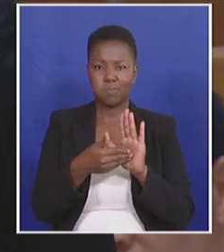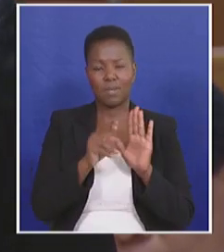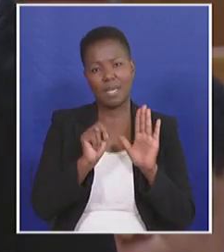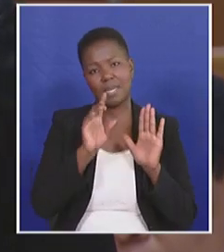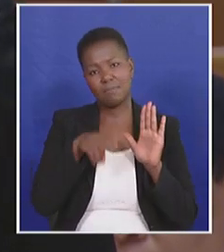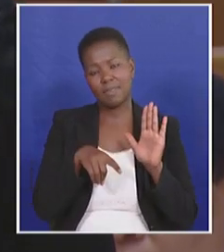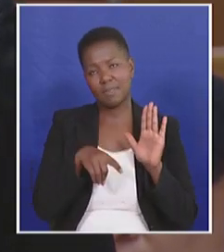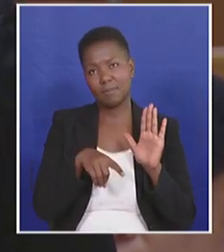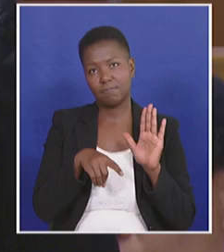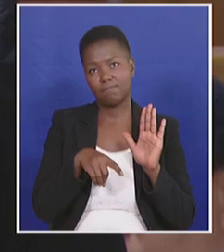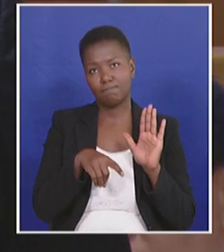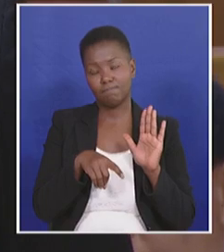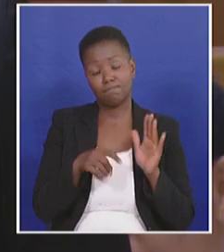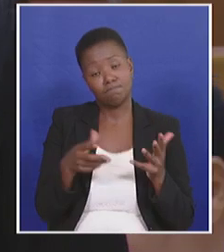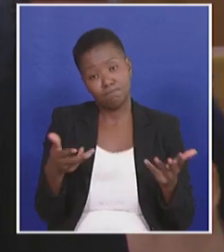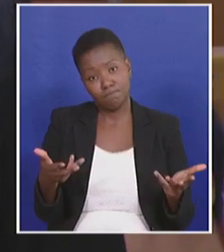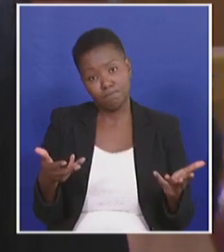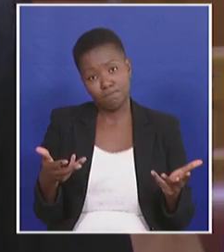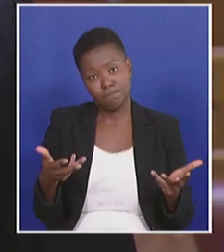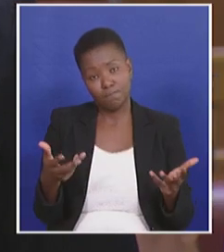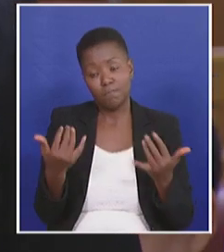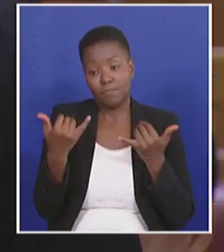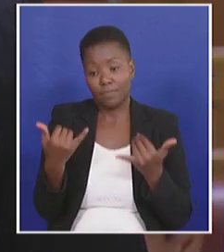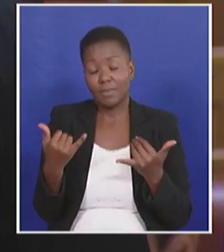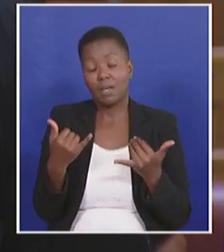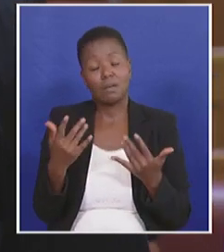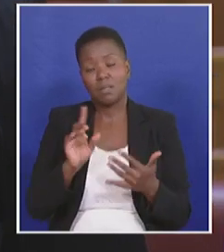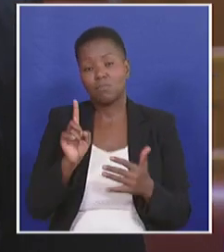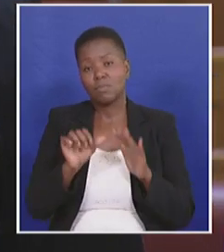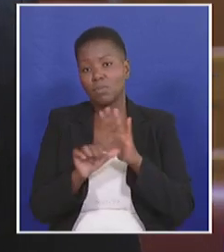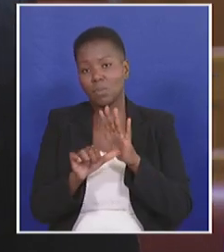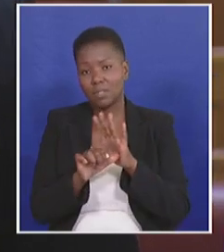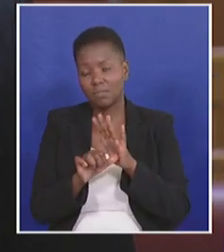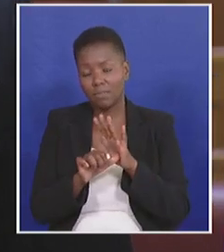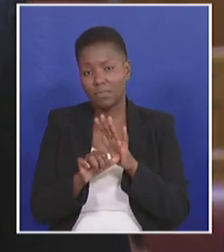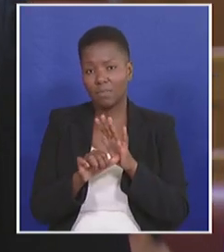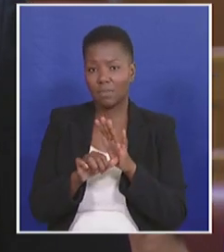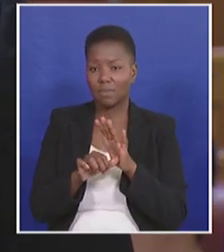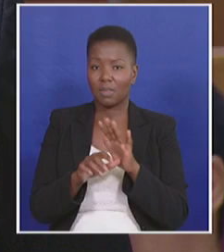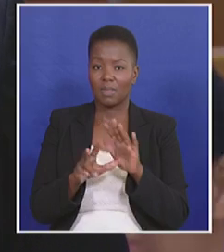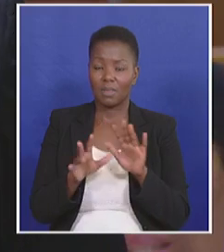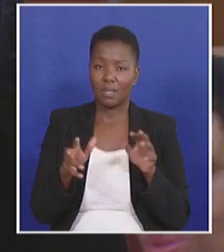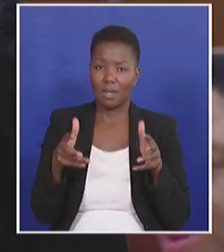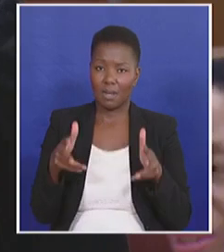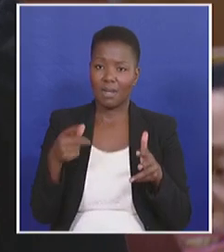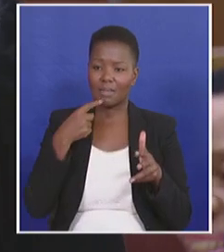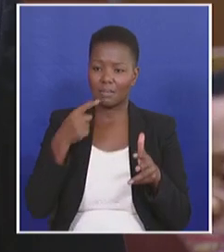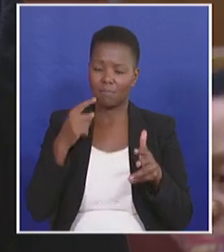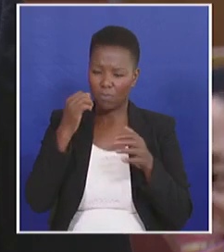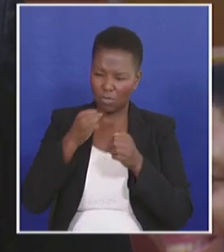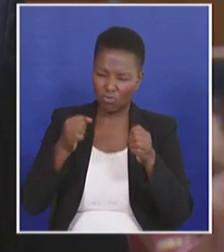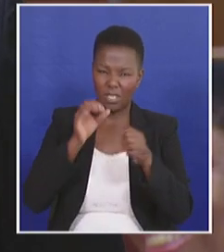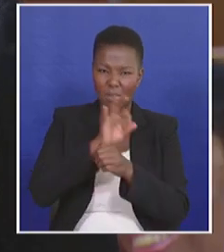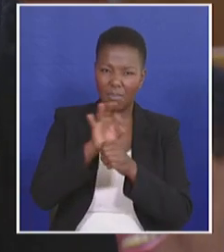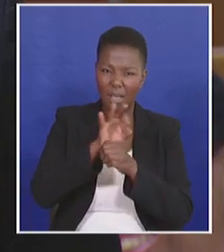National Development Plan itself. So the fact of the matter is that when it comes to our strategic planning